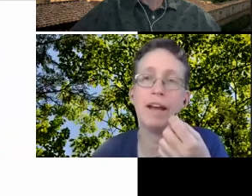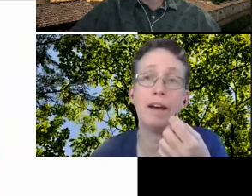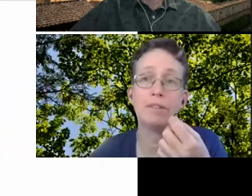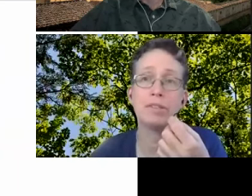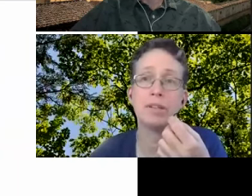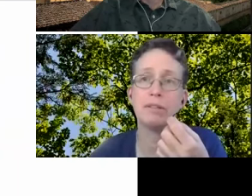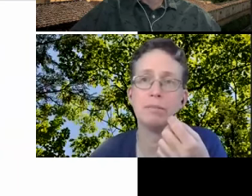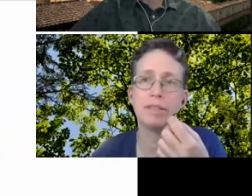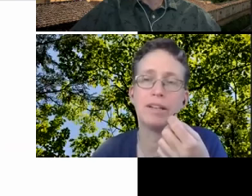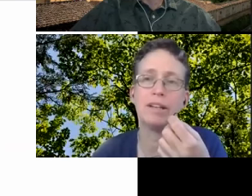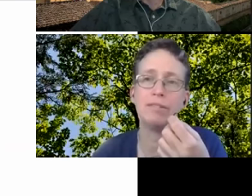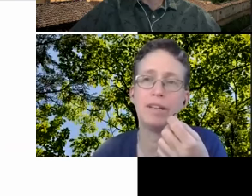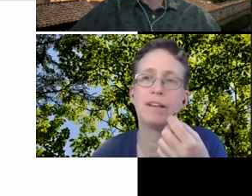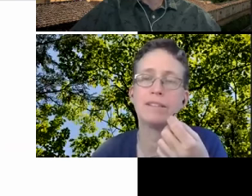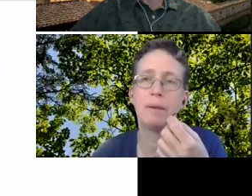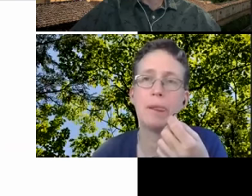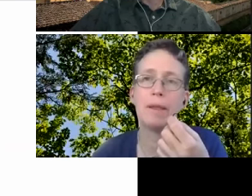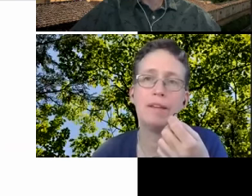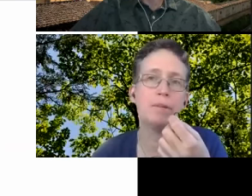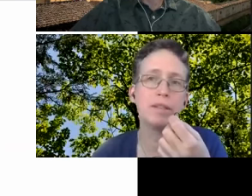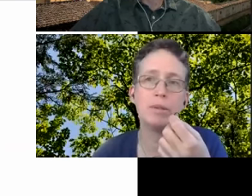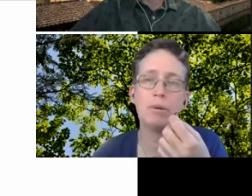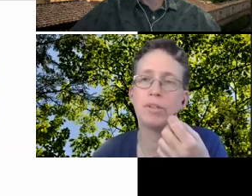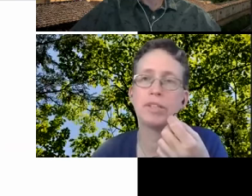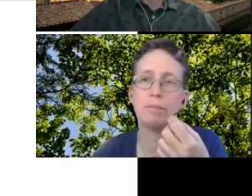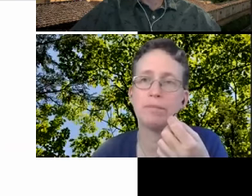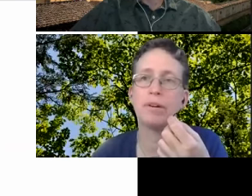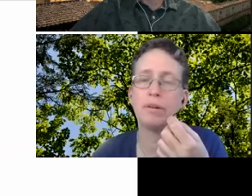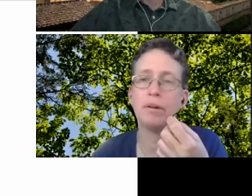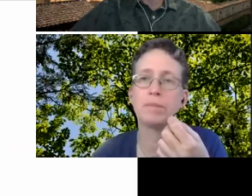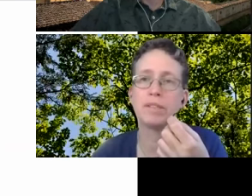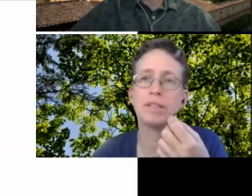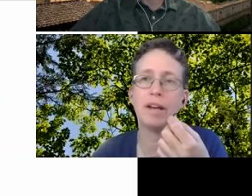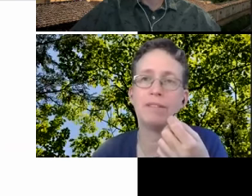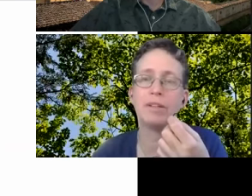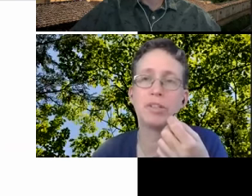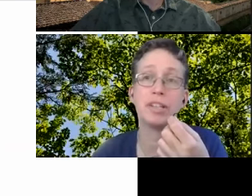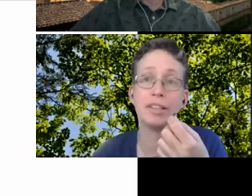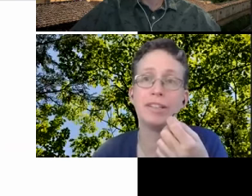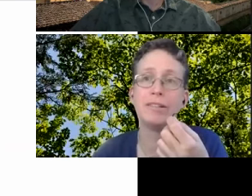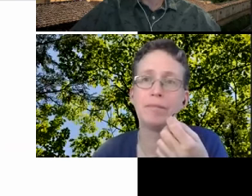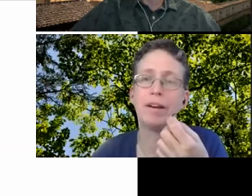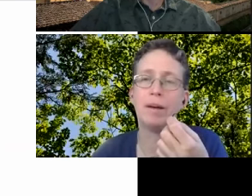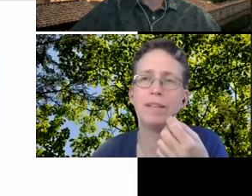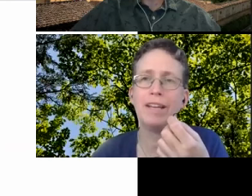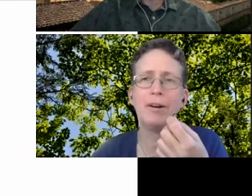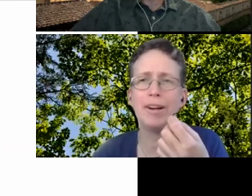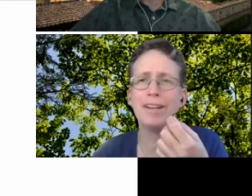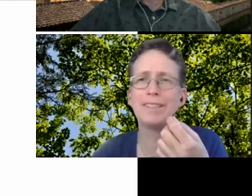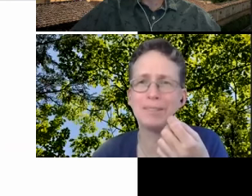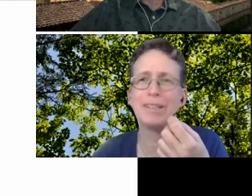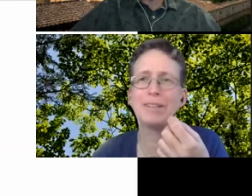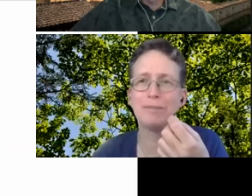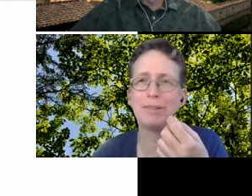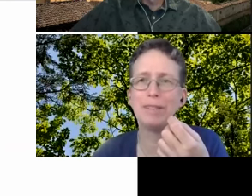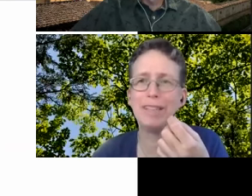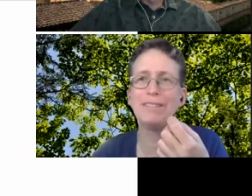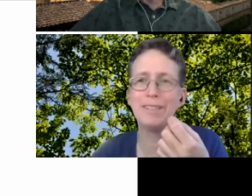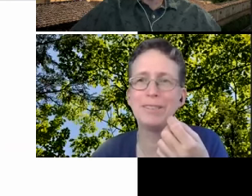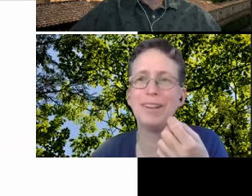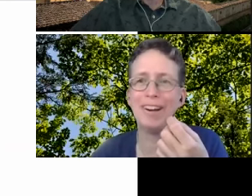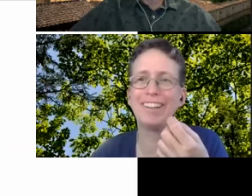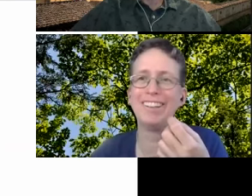and a half or so that we've been studying Phoenix. Even with new ownership for homes, there's a lot of inertia. Think how hard it is to